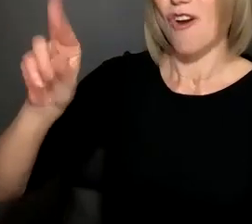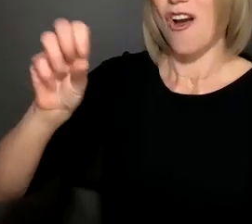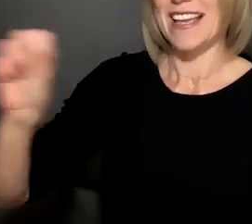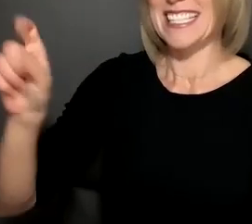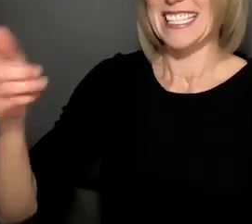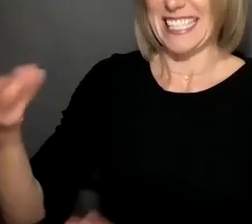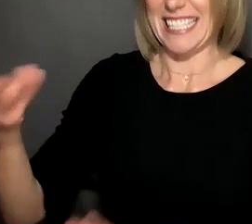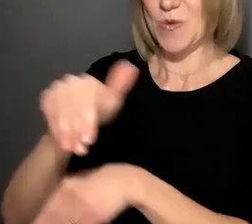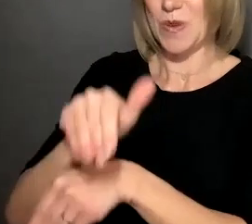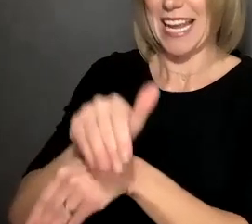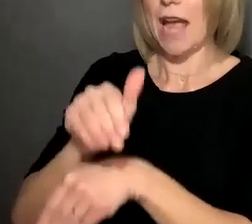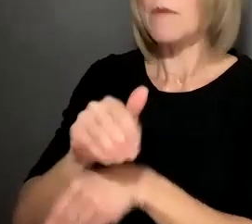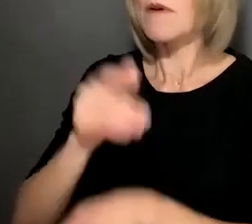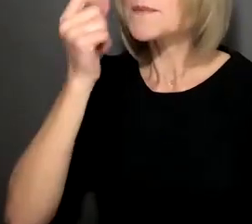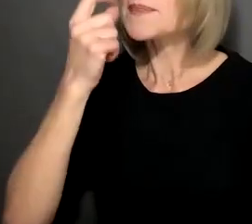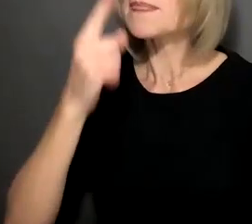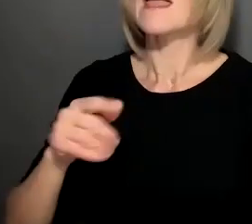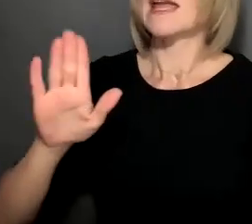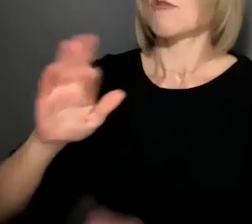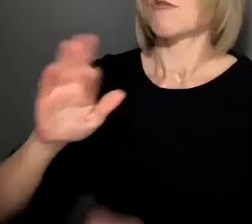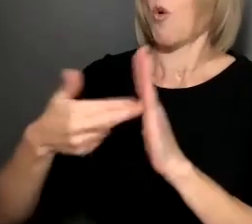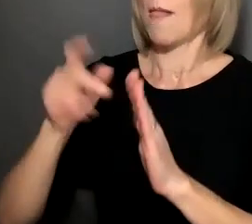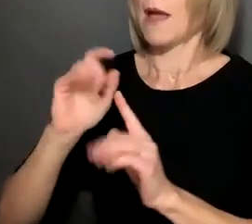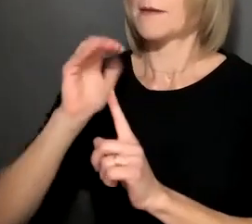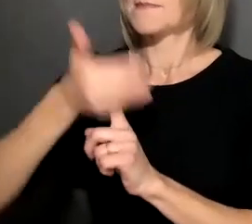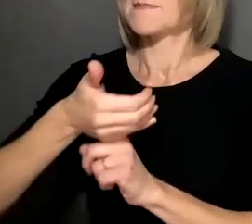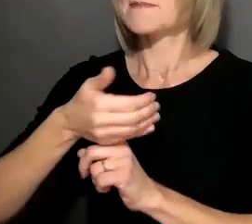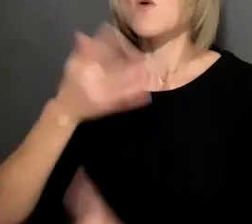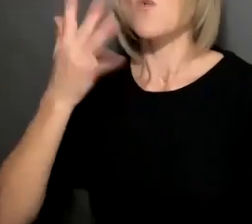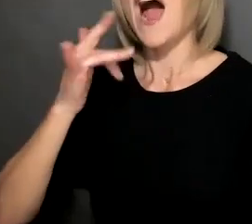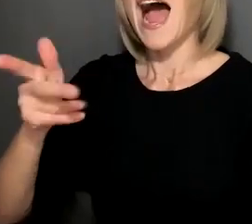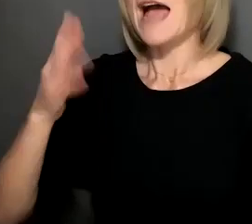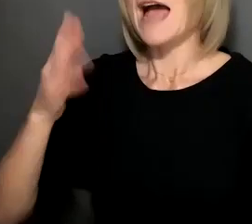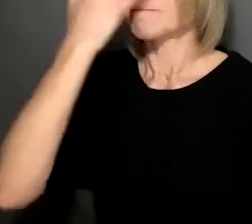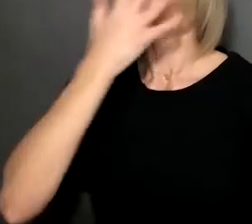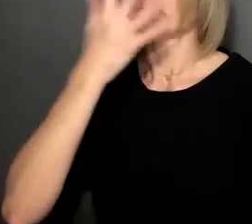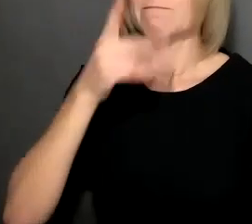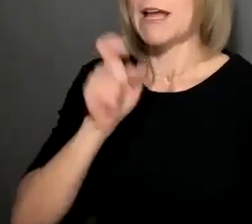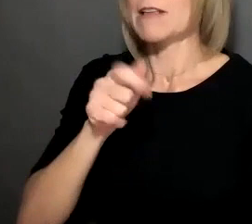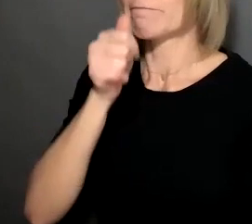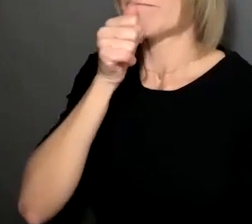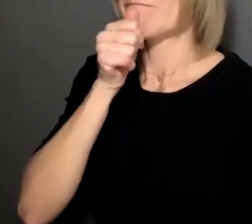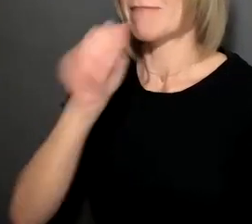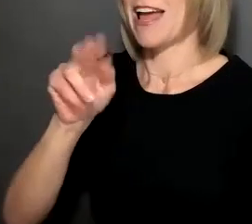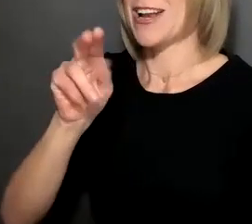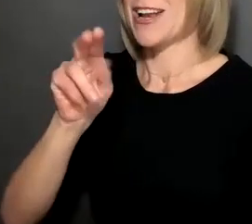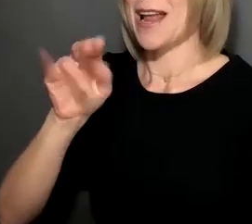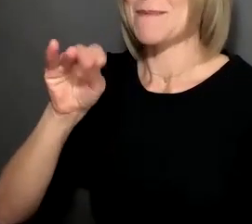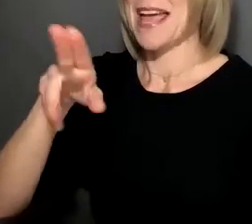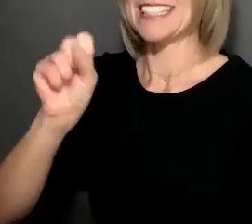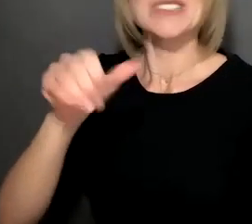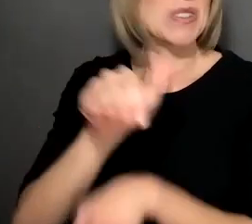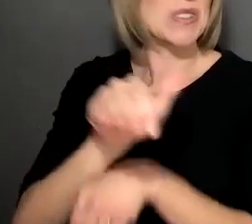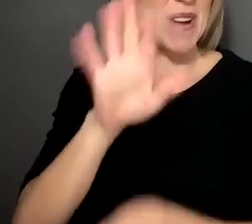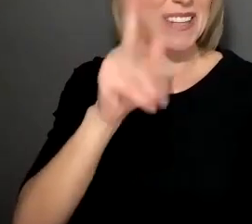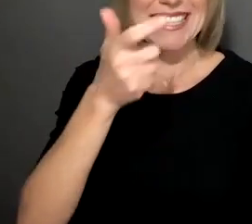restaurants, so you'll be seeing a digital version of him tonight on camera. It's very funky. Prior to coming